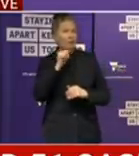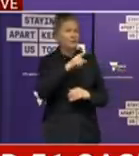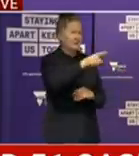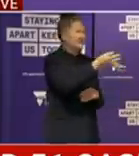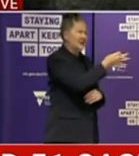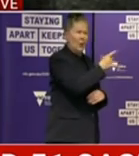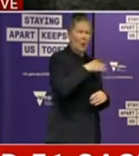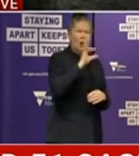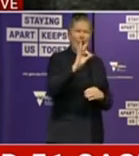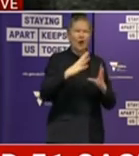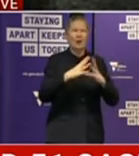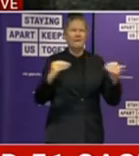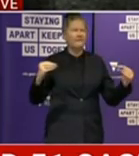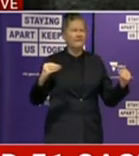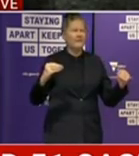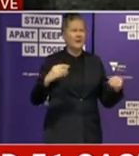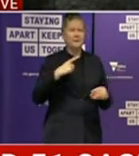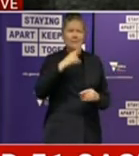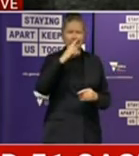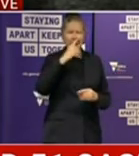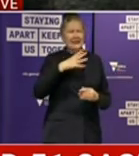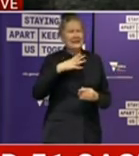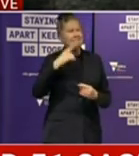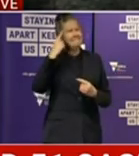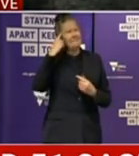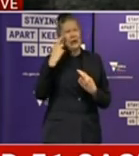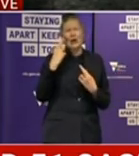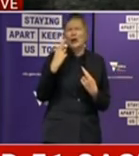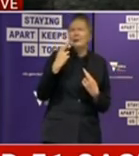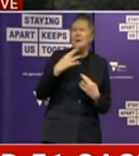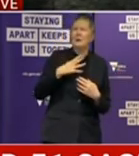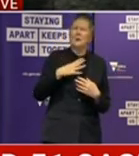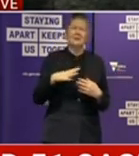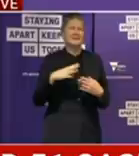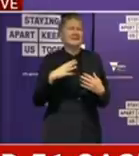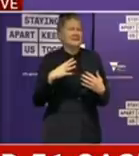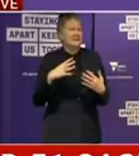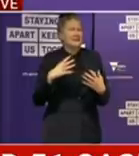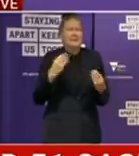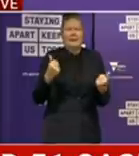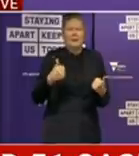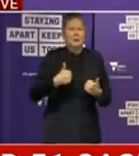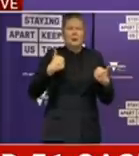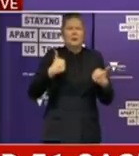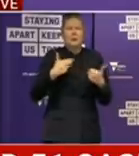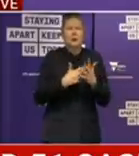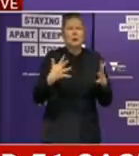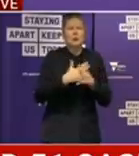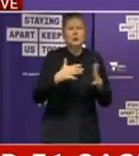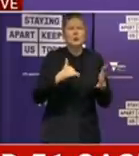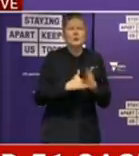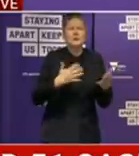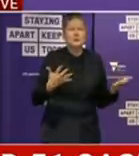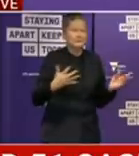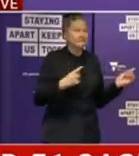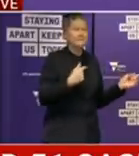people talked about needing hope this week, why not remove this loaded term? Well, again, I've tried to be frank and acknowledge the